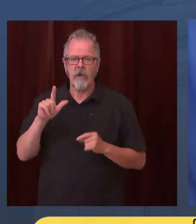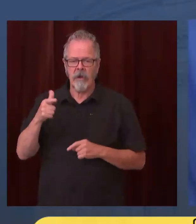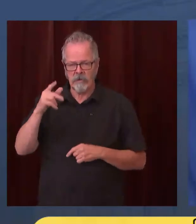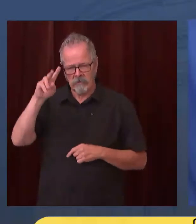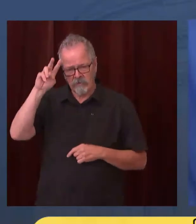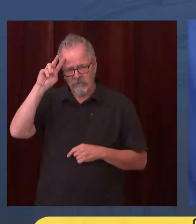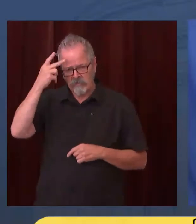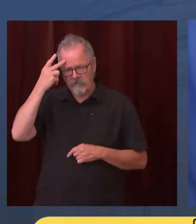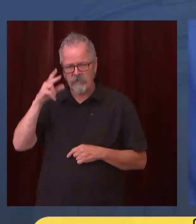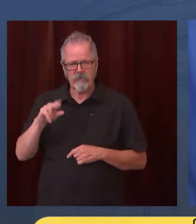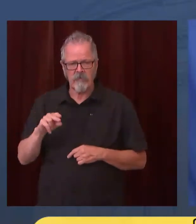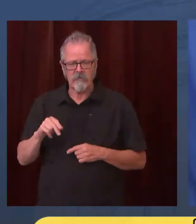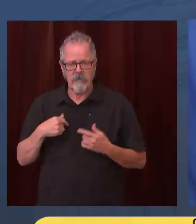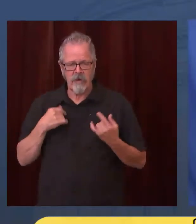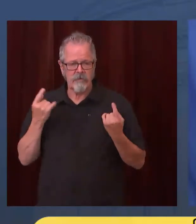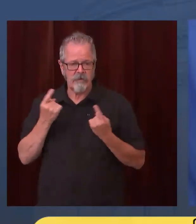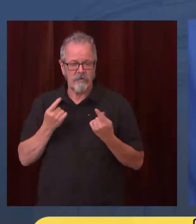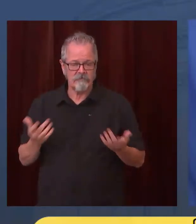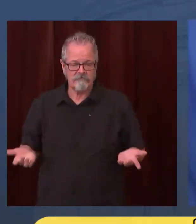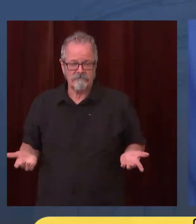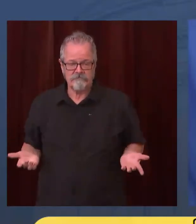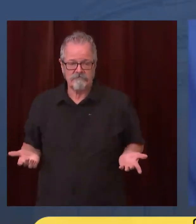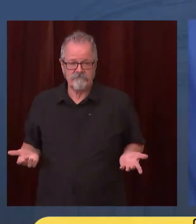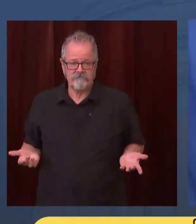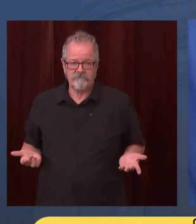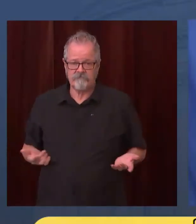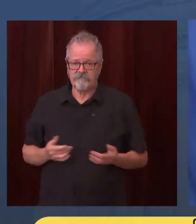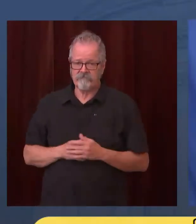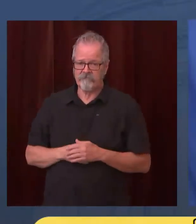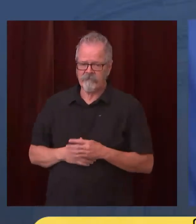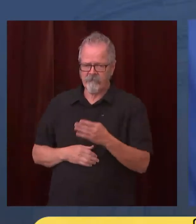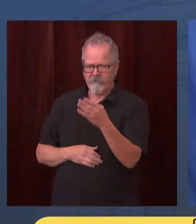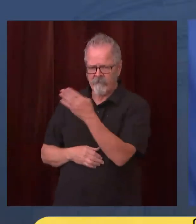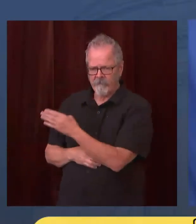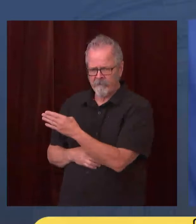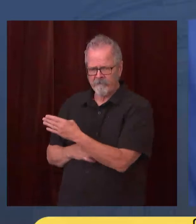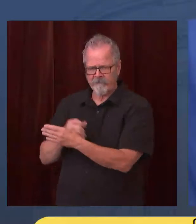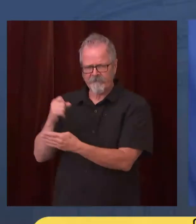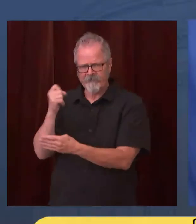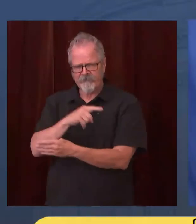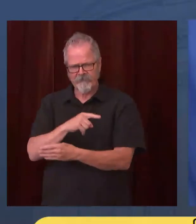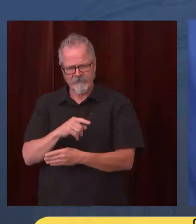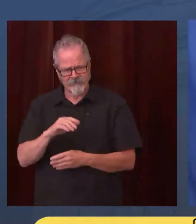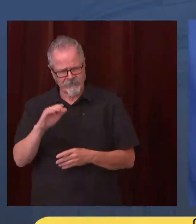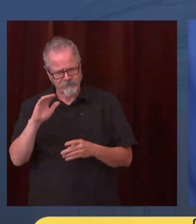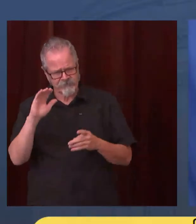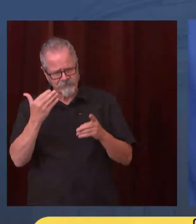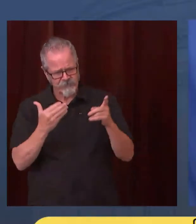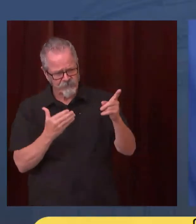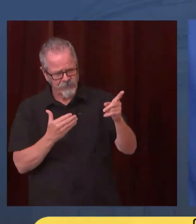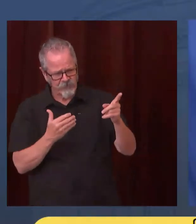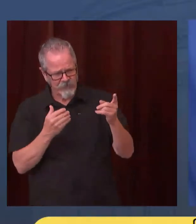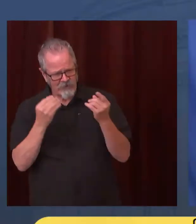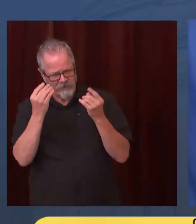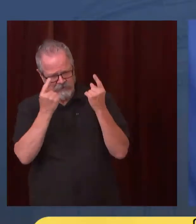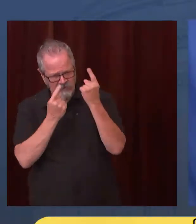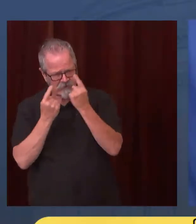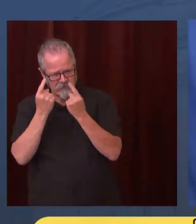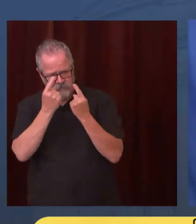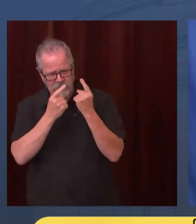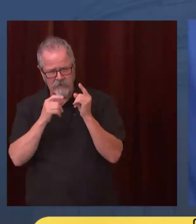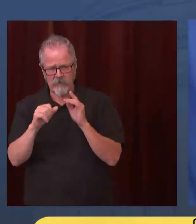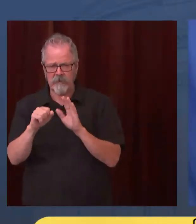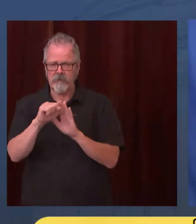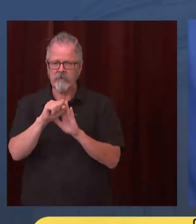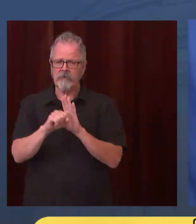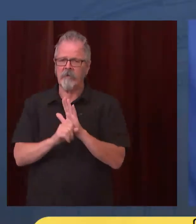You did say you were considering, it sounds like you're considering a statewide vaccine verification process similar to what King County is going to